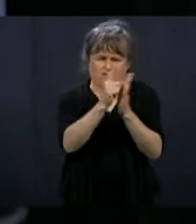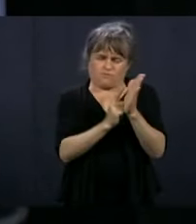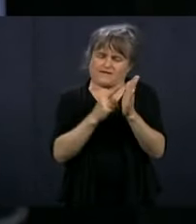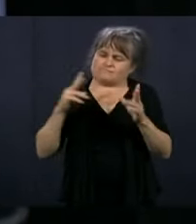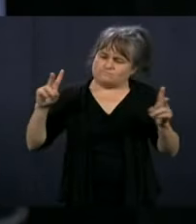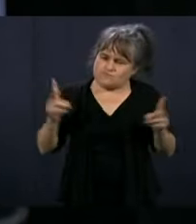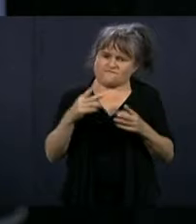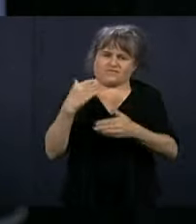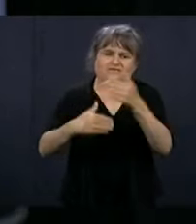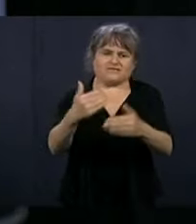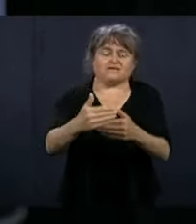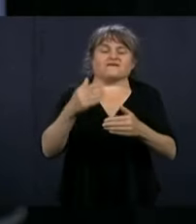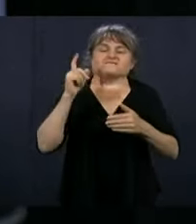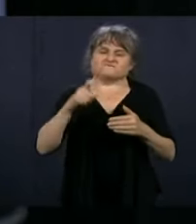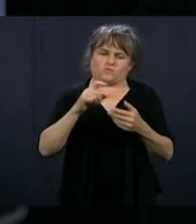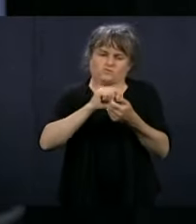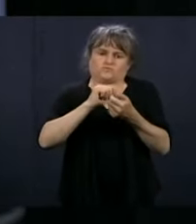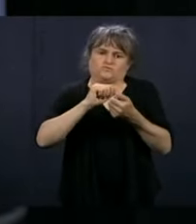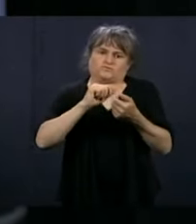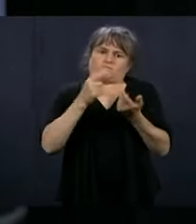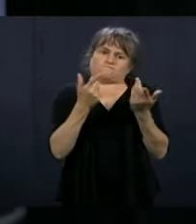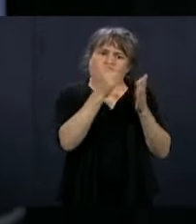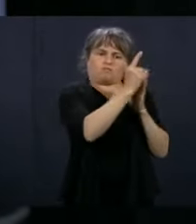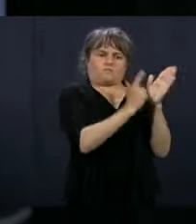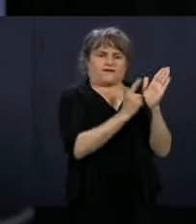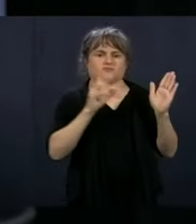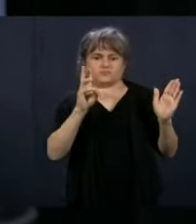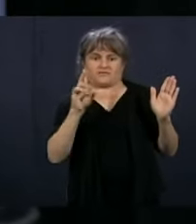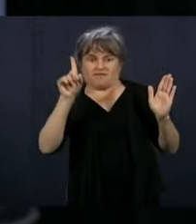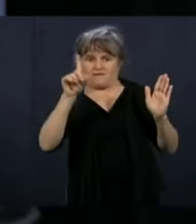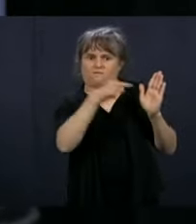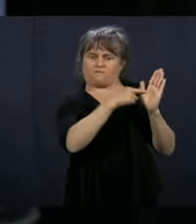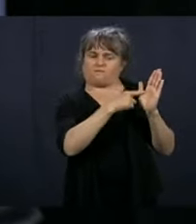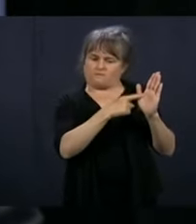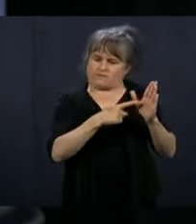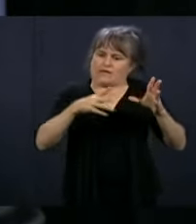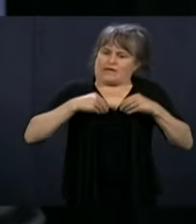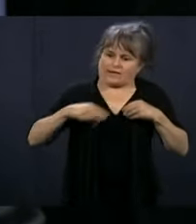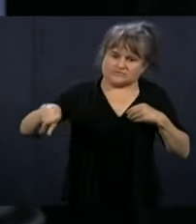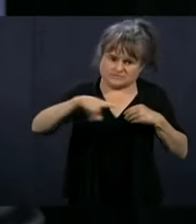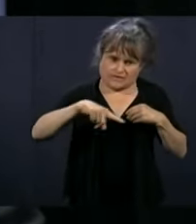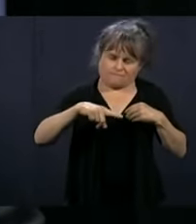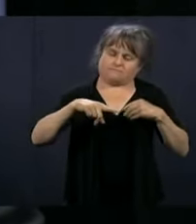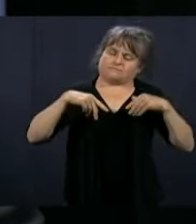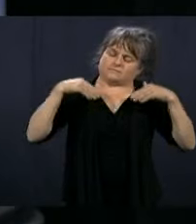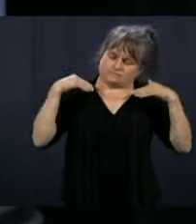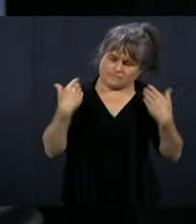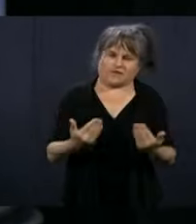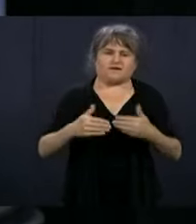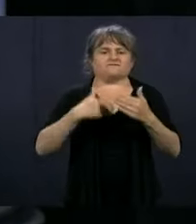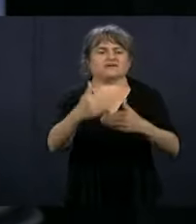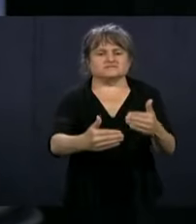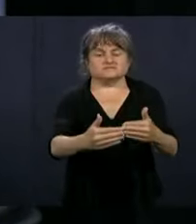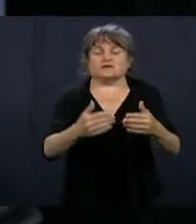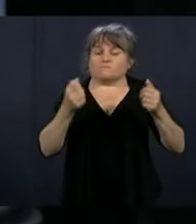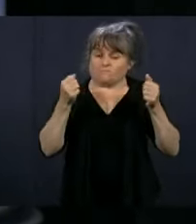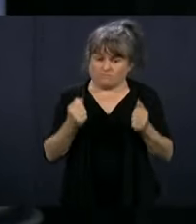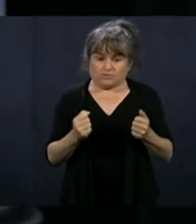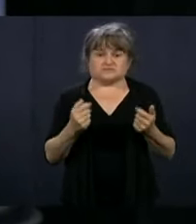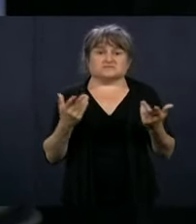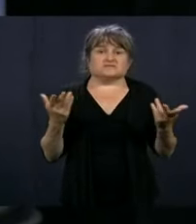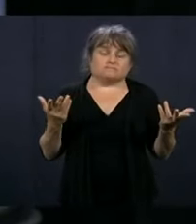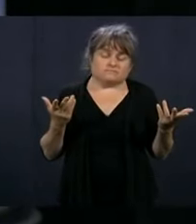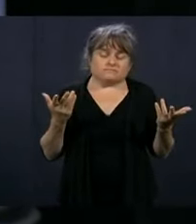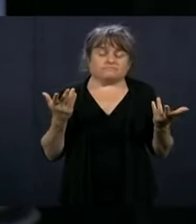And I will repeat what I said earlier. We are ready to do accommodations. We are ready to reassure the opposition that even if we don't